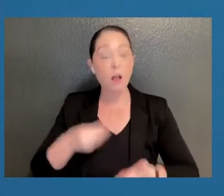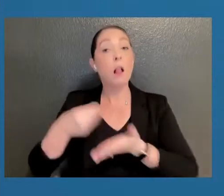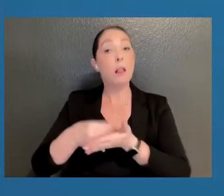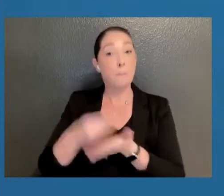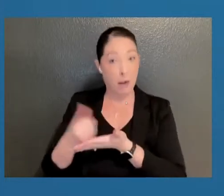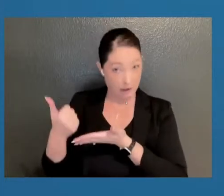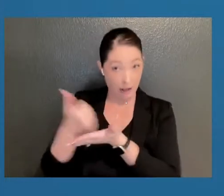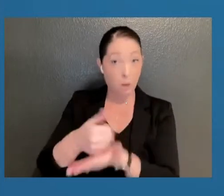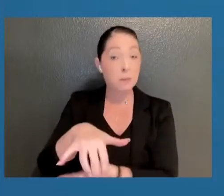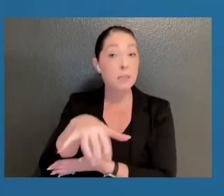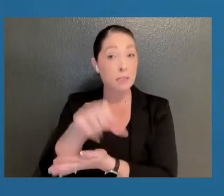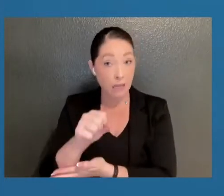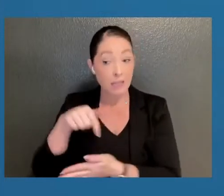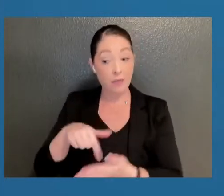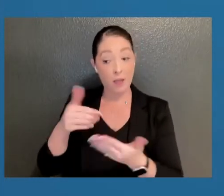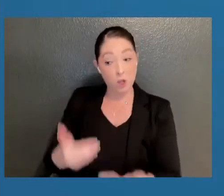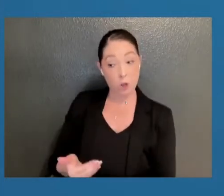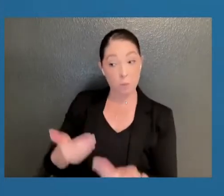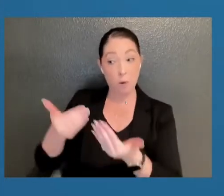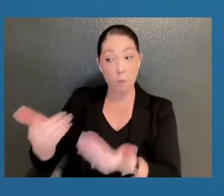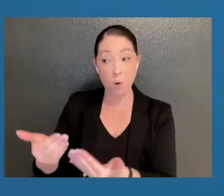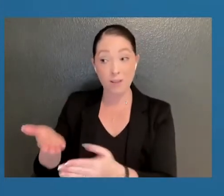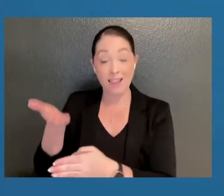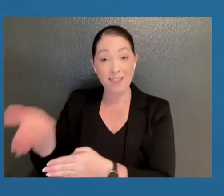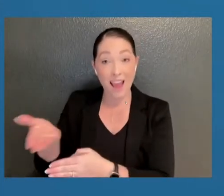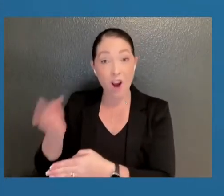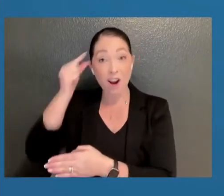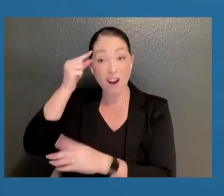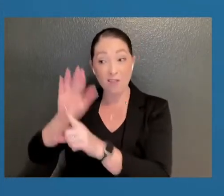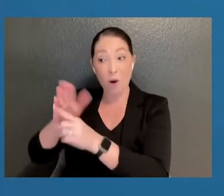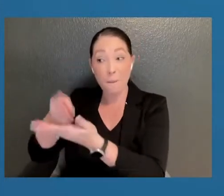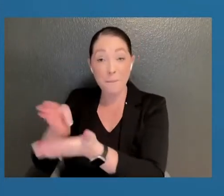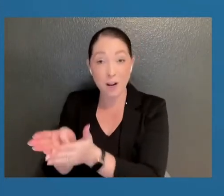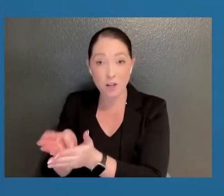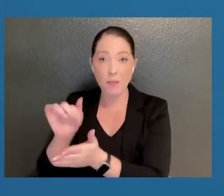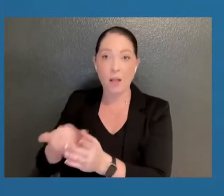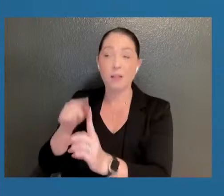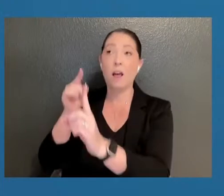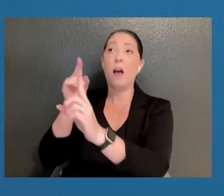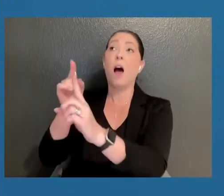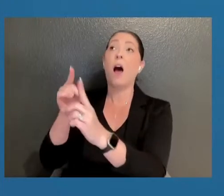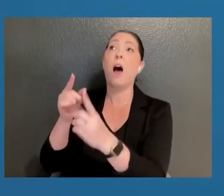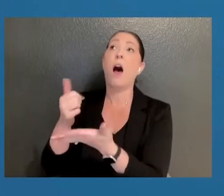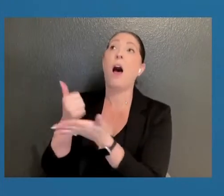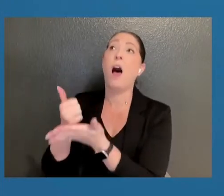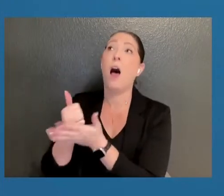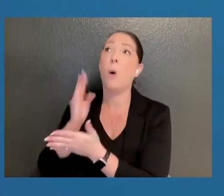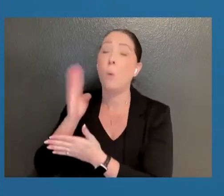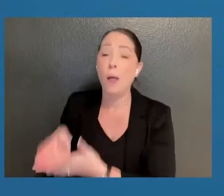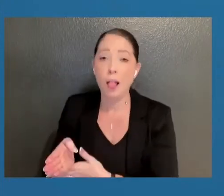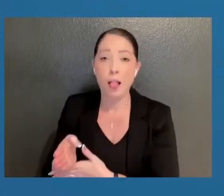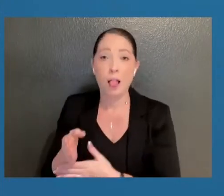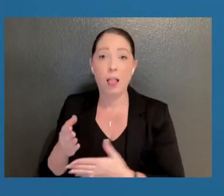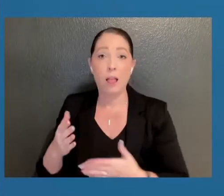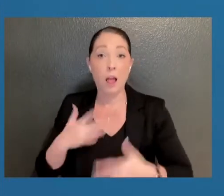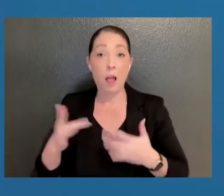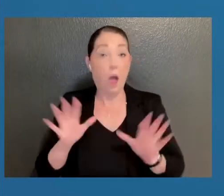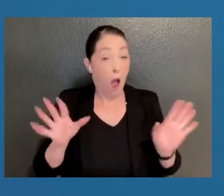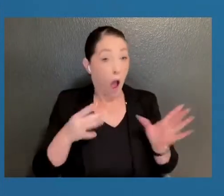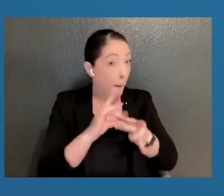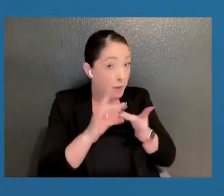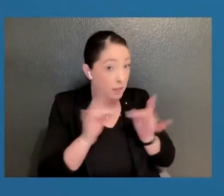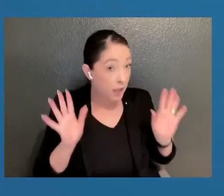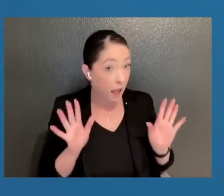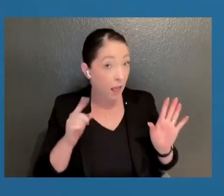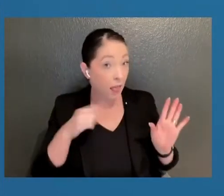this proposal being in the governor's budget is a light at the end of the tunnel for our staff. I'm just saying that they're looking to this bill